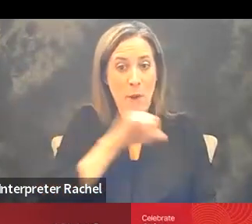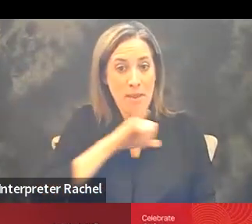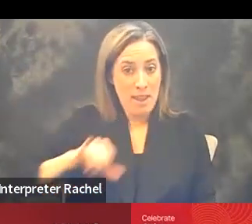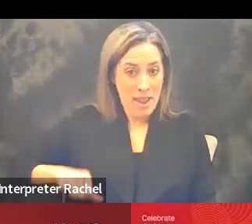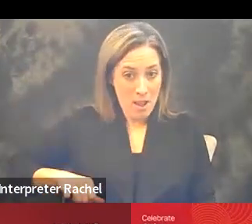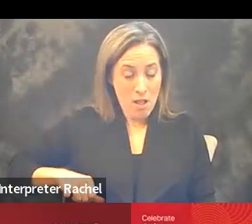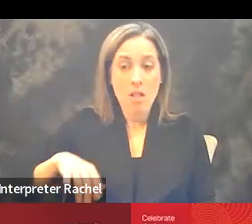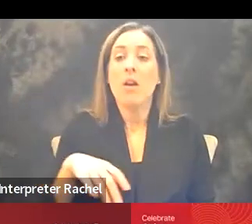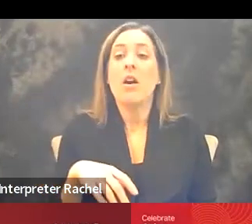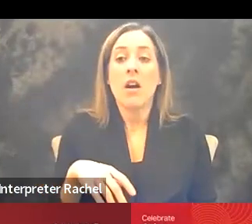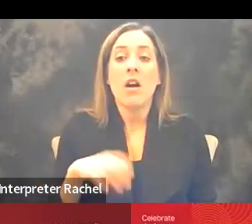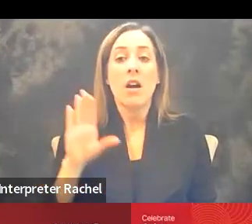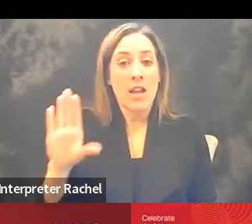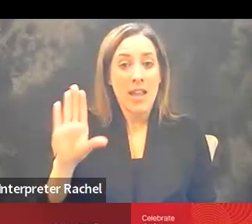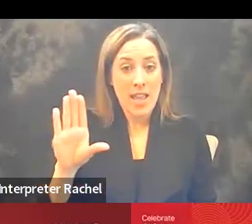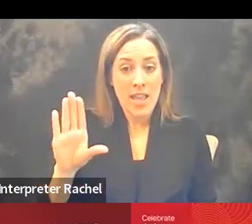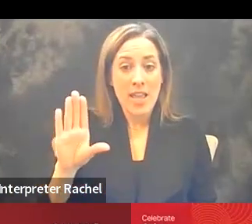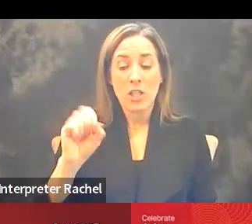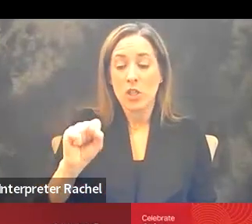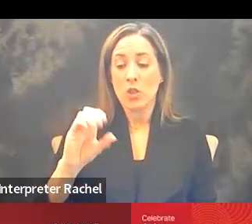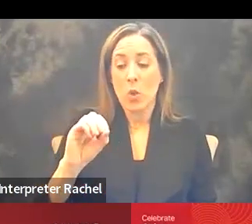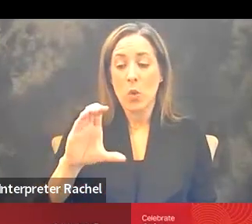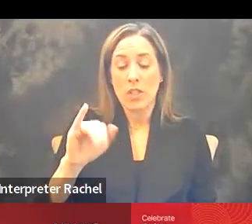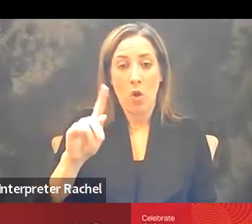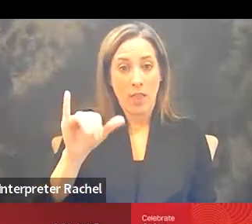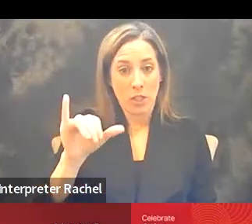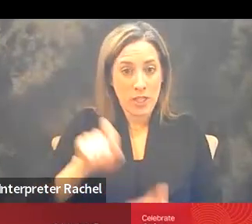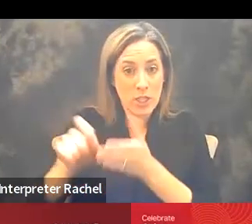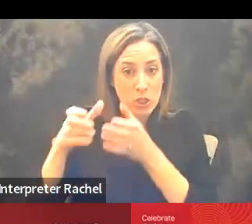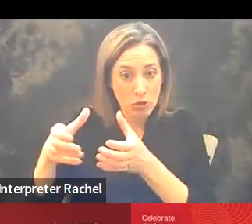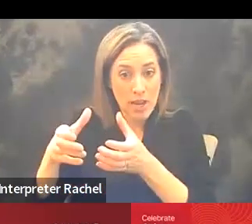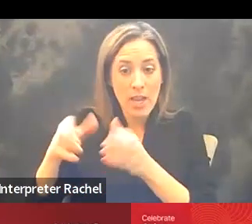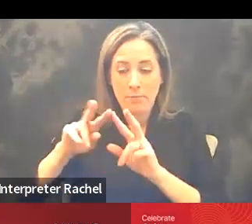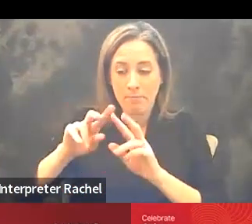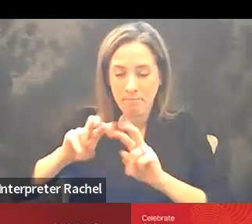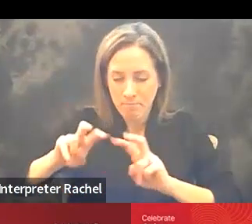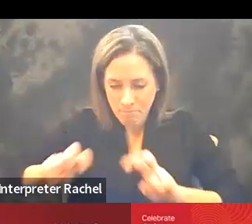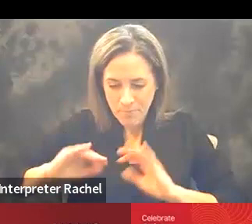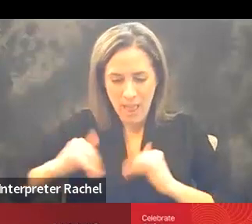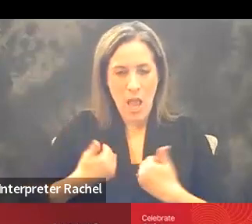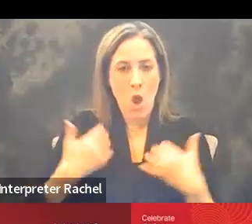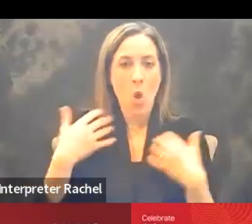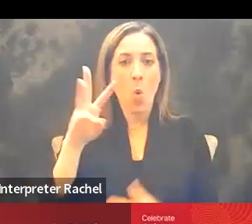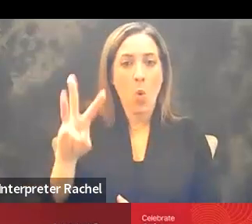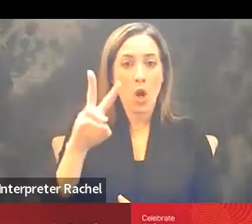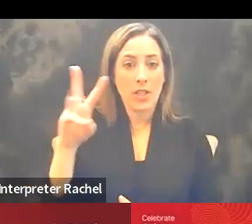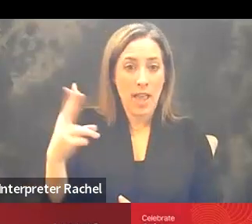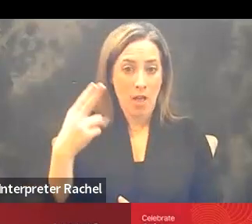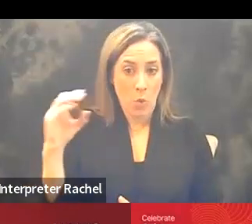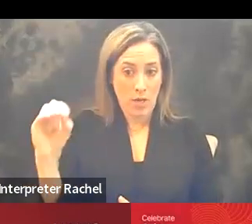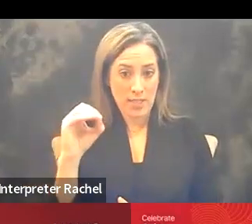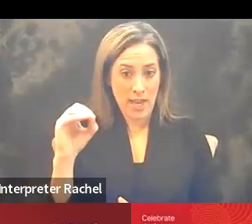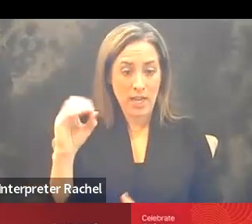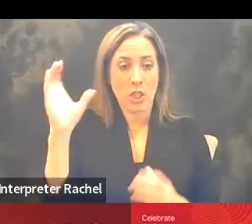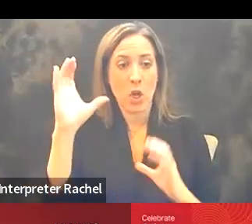University, where his sociology dissertation examined how the World Health Organization seeks to control the